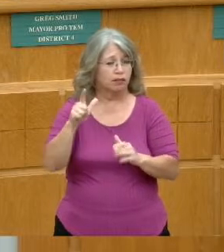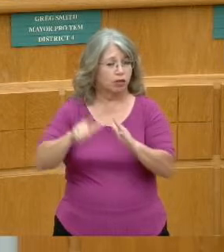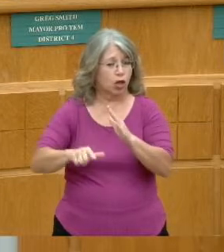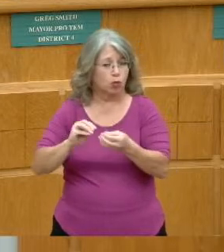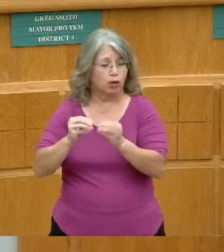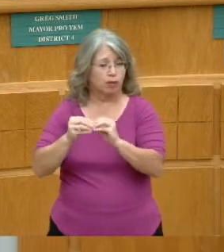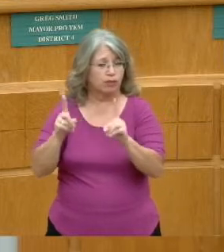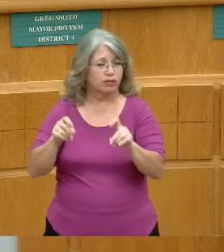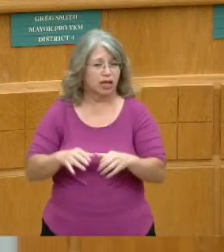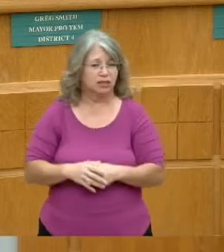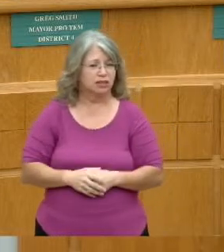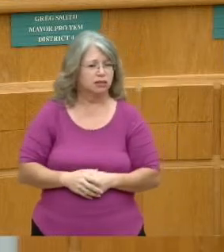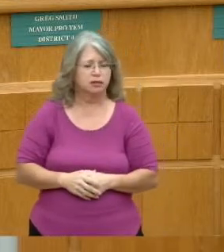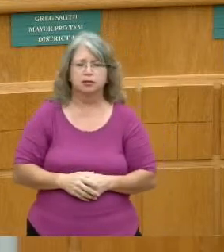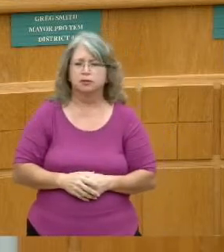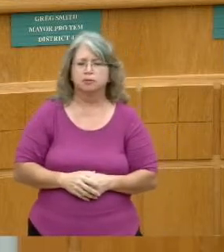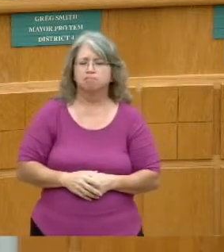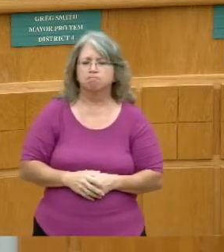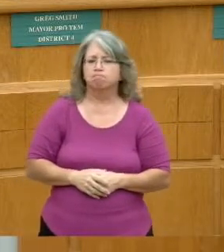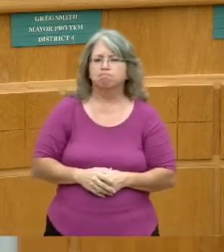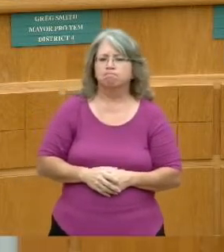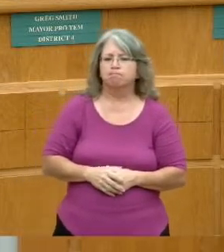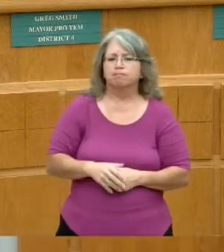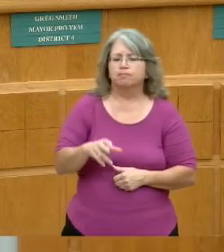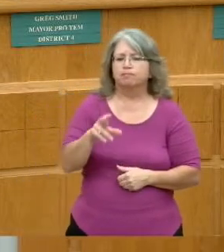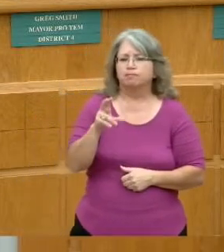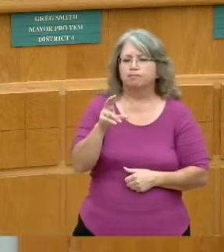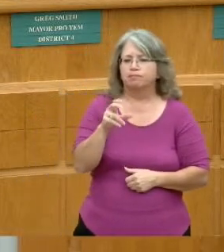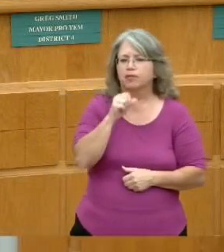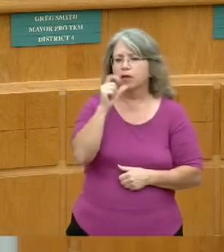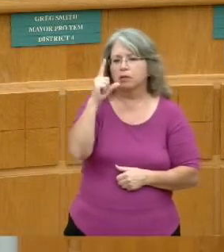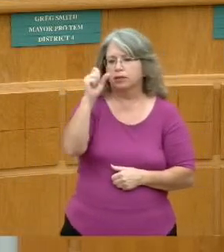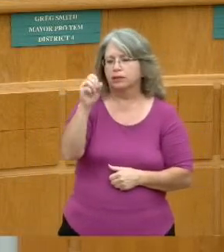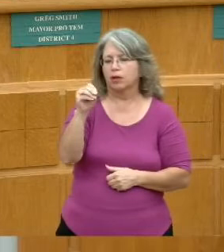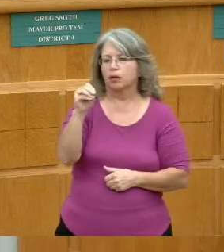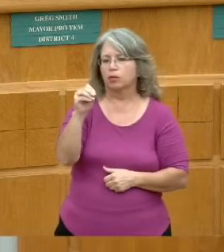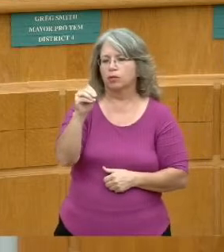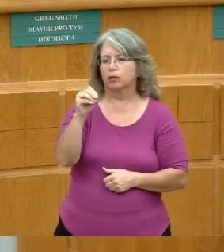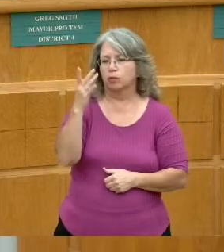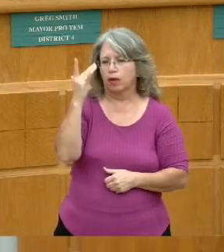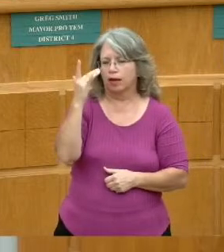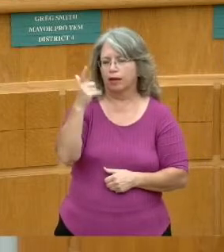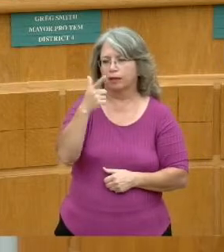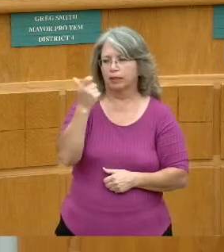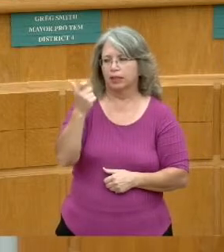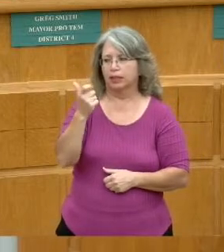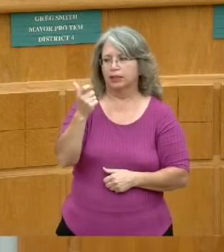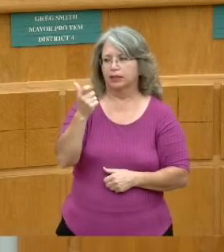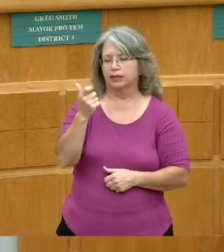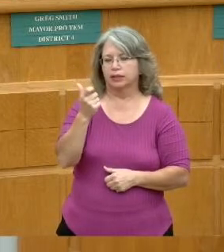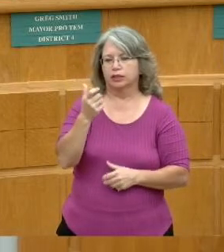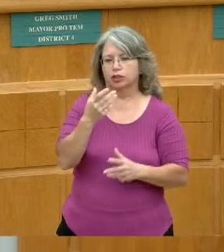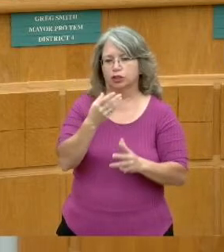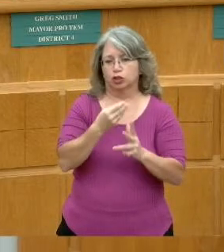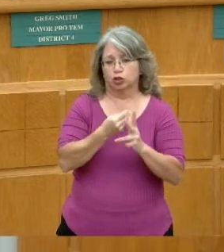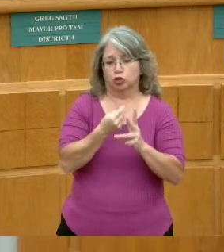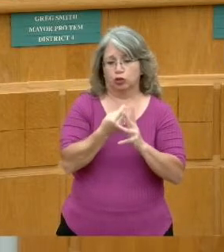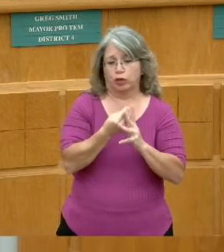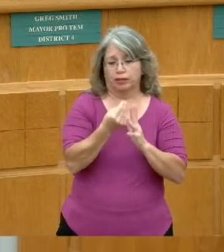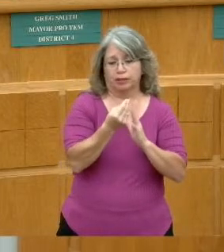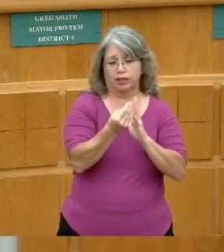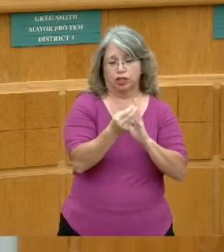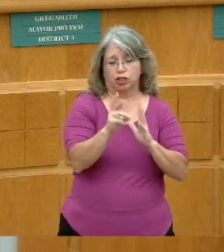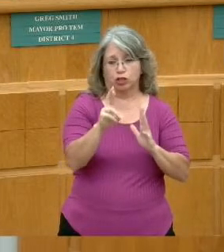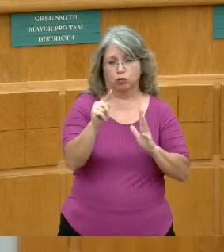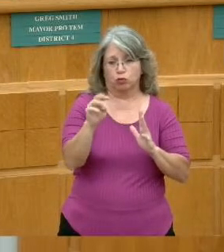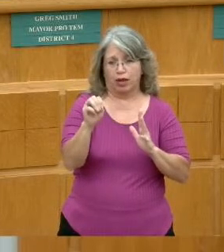I don't think so. One reason is that, again, the transmission rate, our primary estimation of the transmission rate